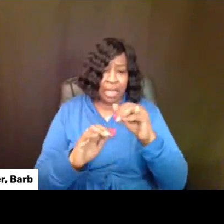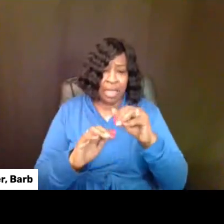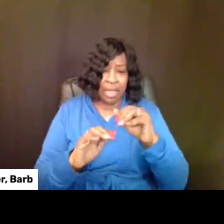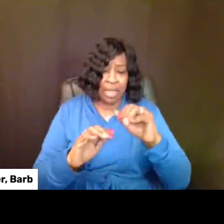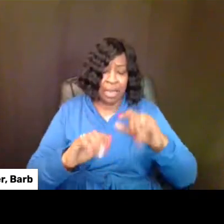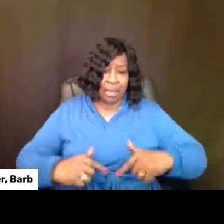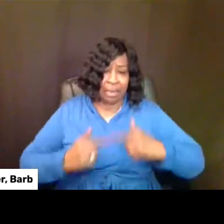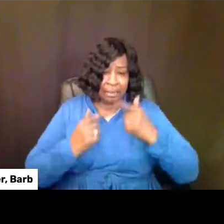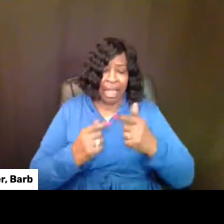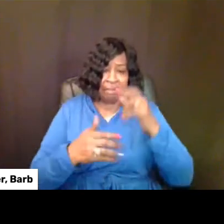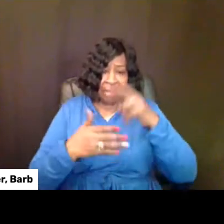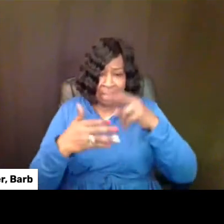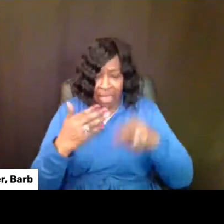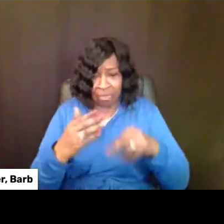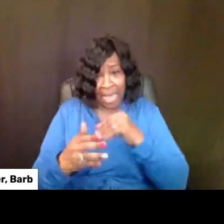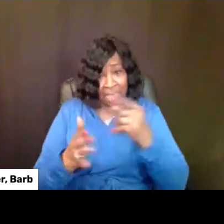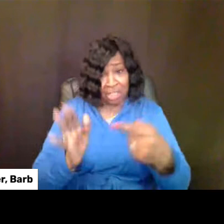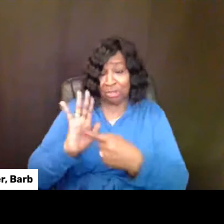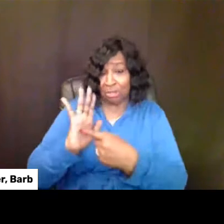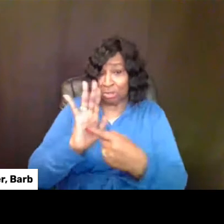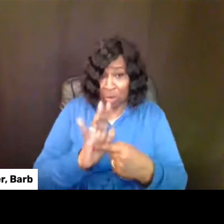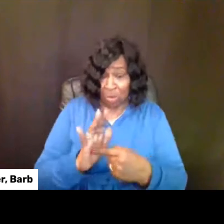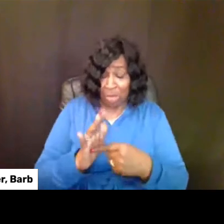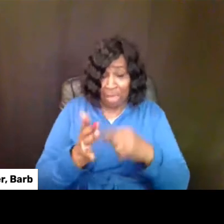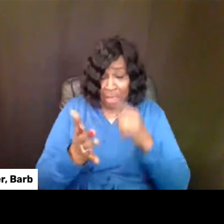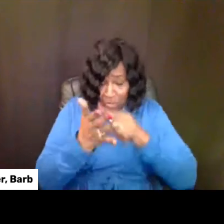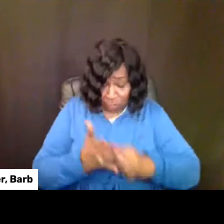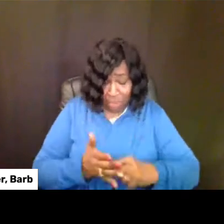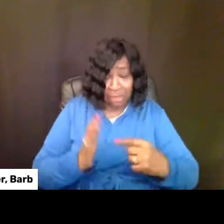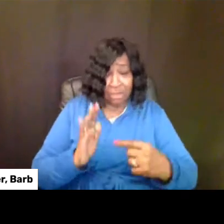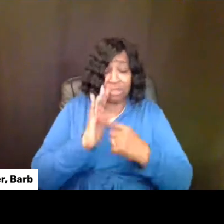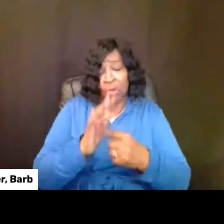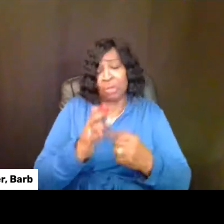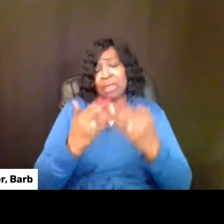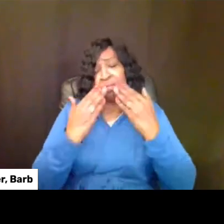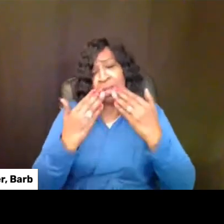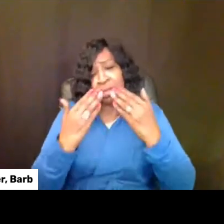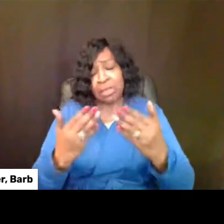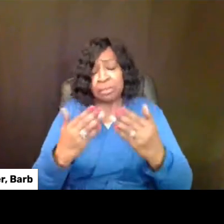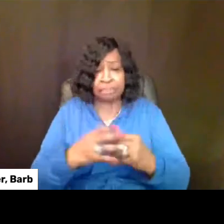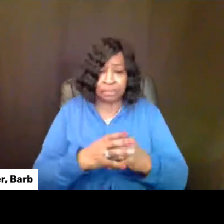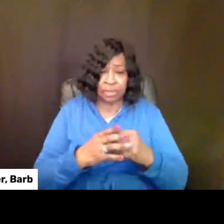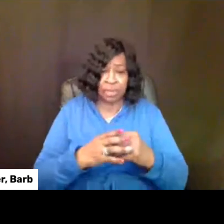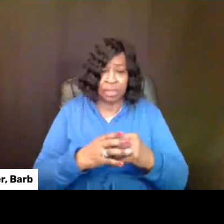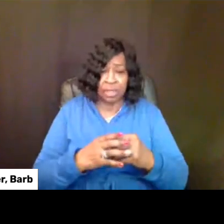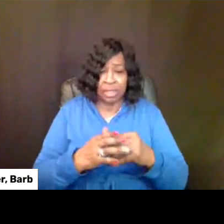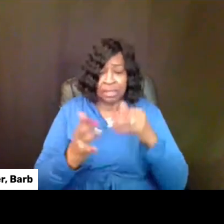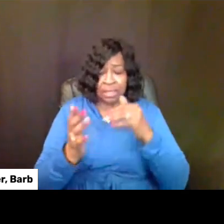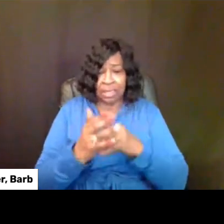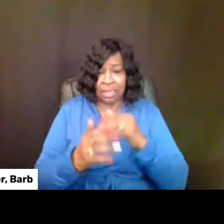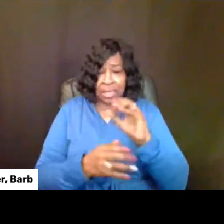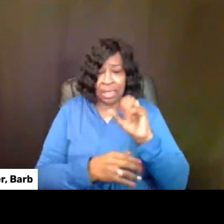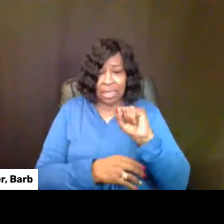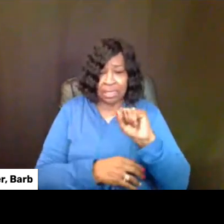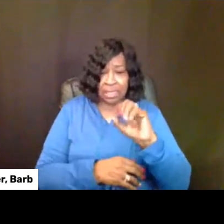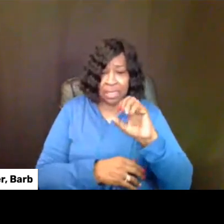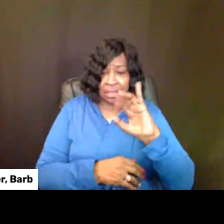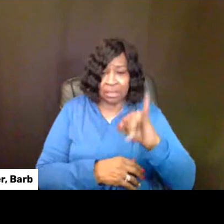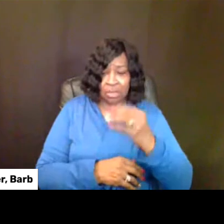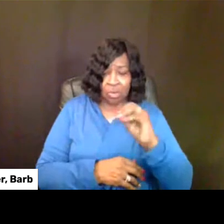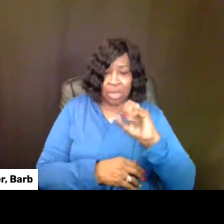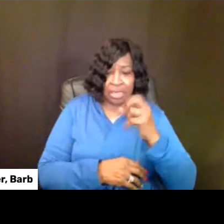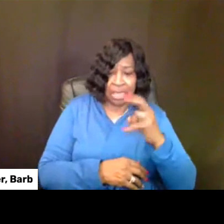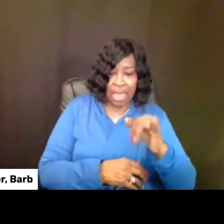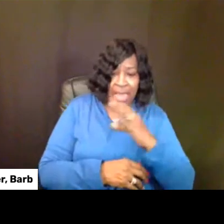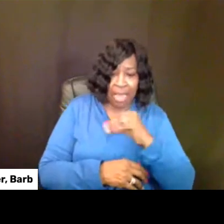and it has shown it, right? The studies have shown it. So thank you so much, Dr. Yoshi, for her highlighting that, and Mara for